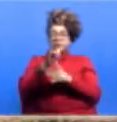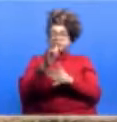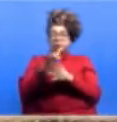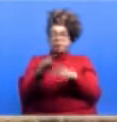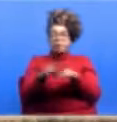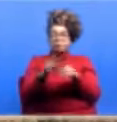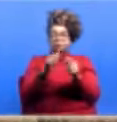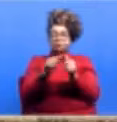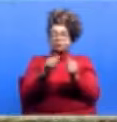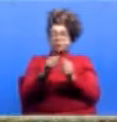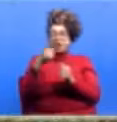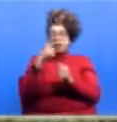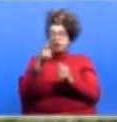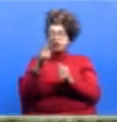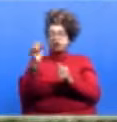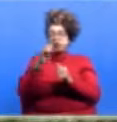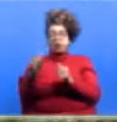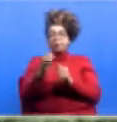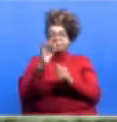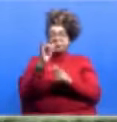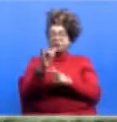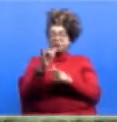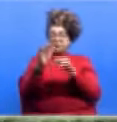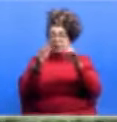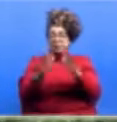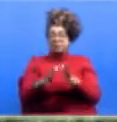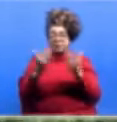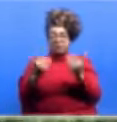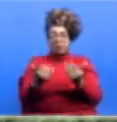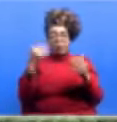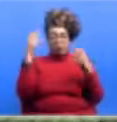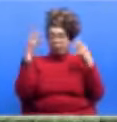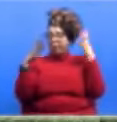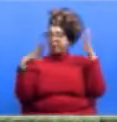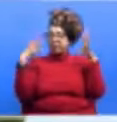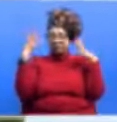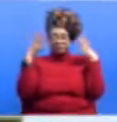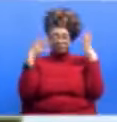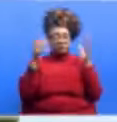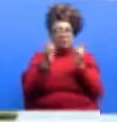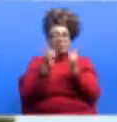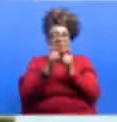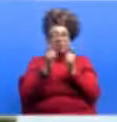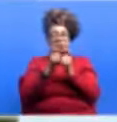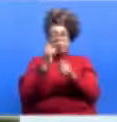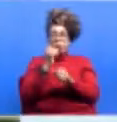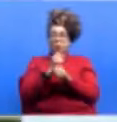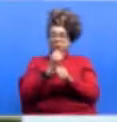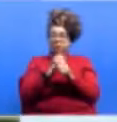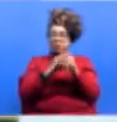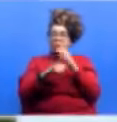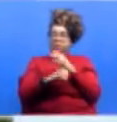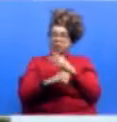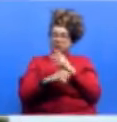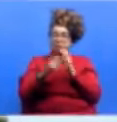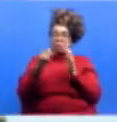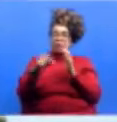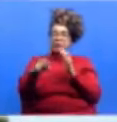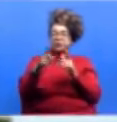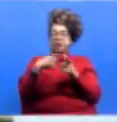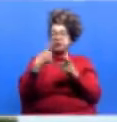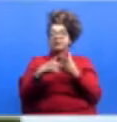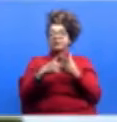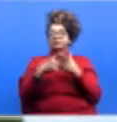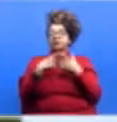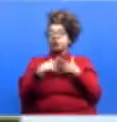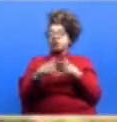rice and sorghum. The troubled farmers are reeling from the pains of hard work, from tilling their land to planting and then losing their